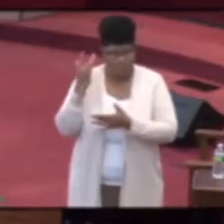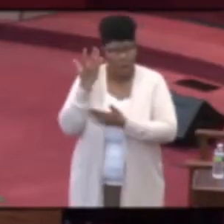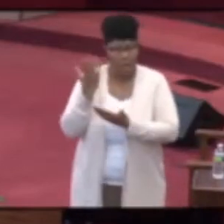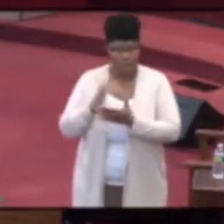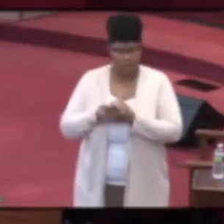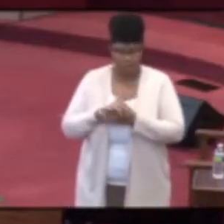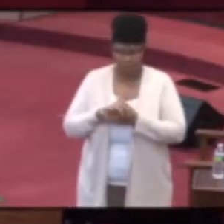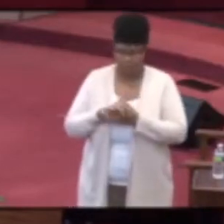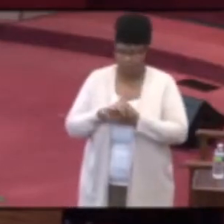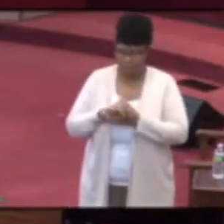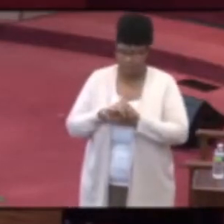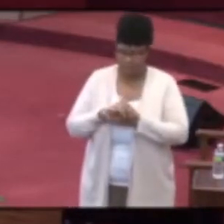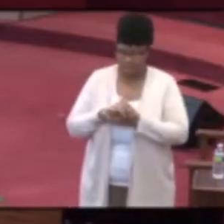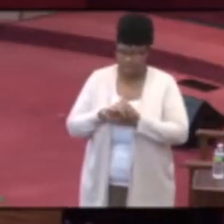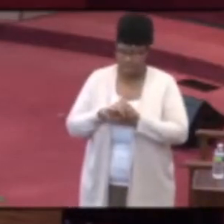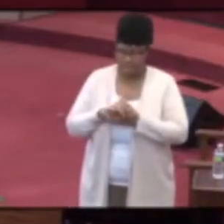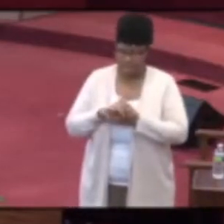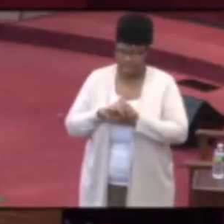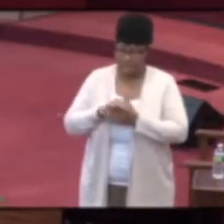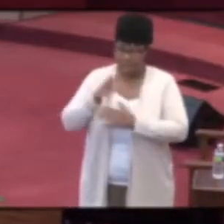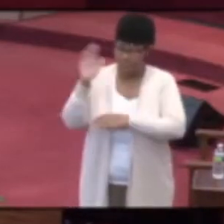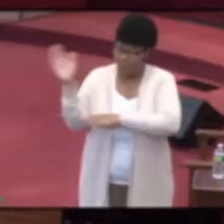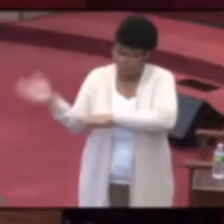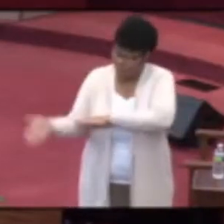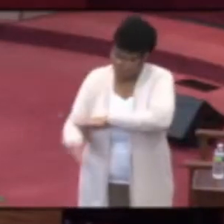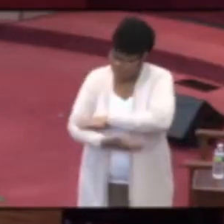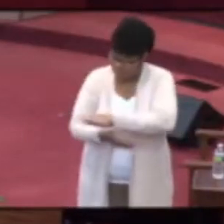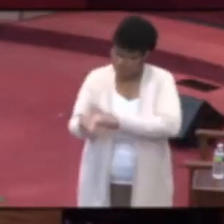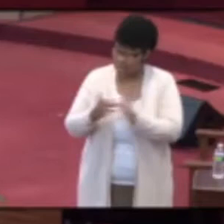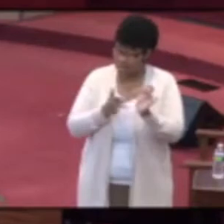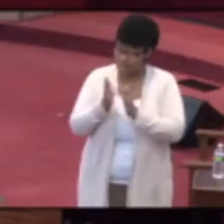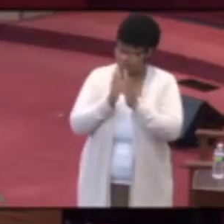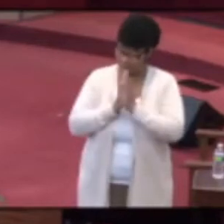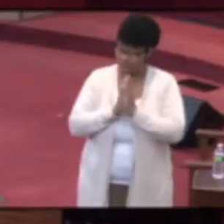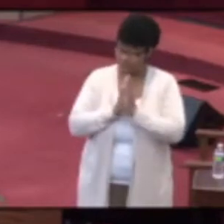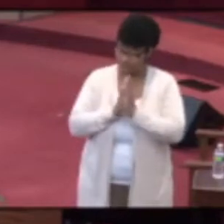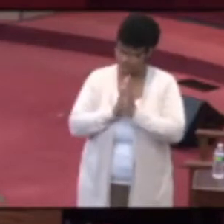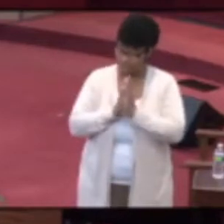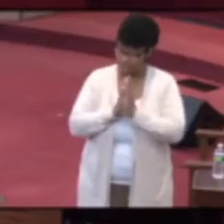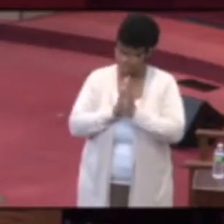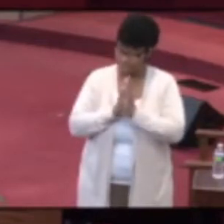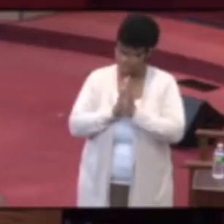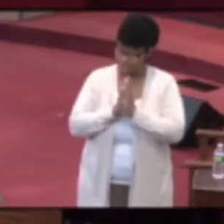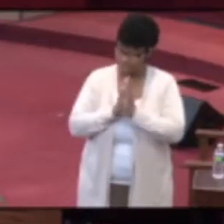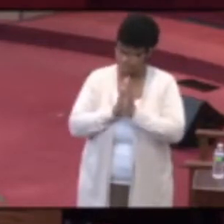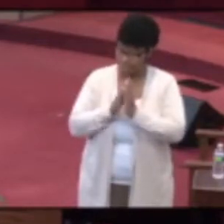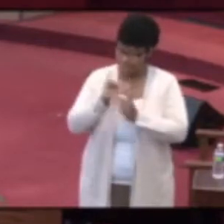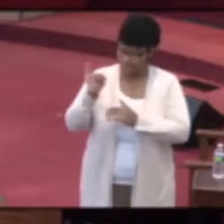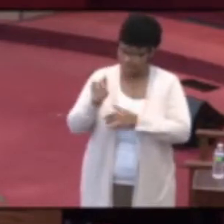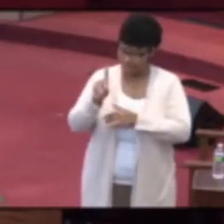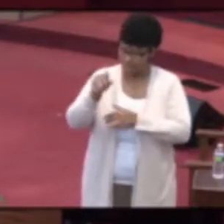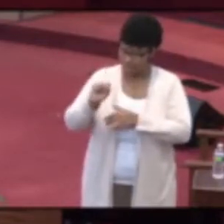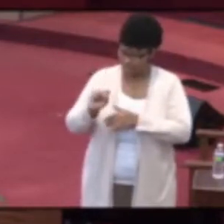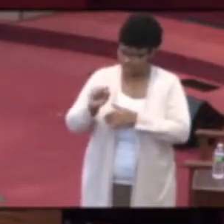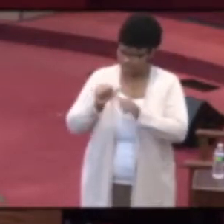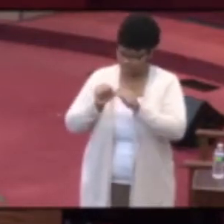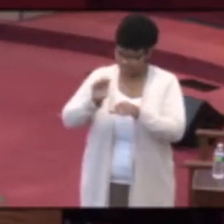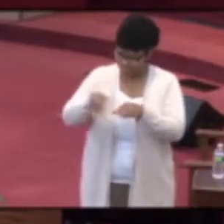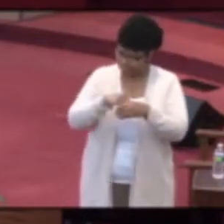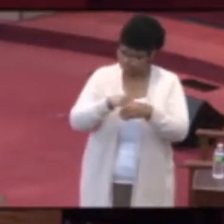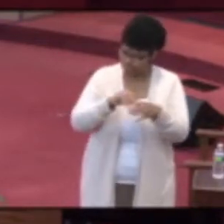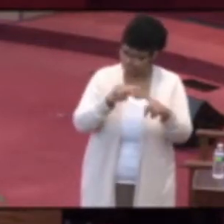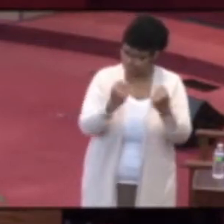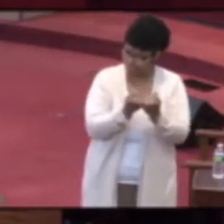because Jesus prayed all night, y'all, and Judas got on the